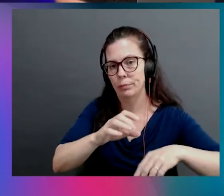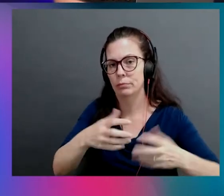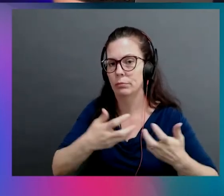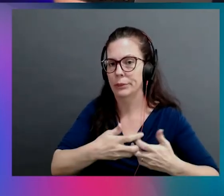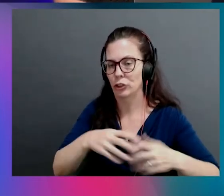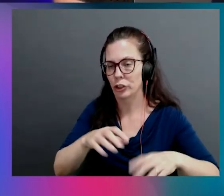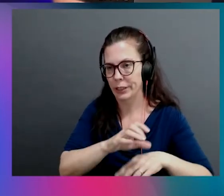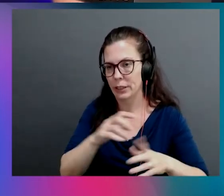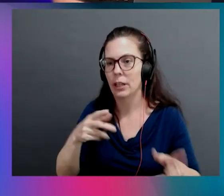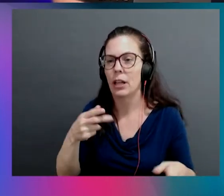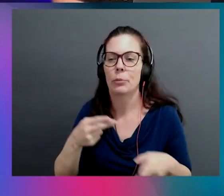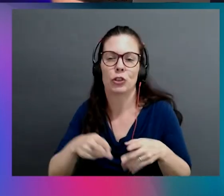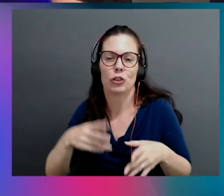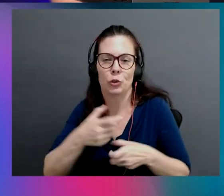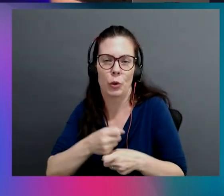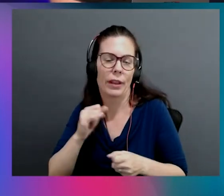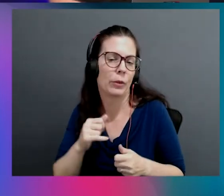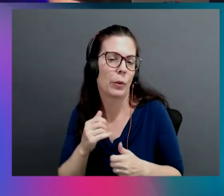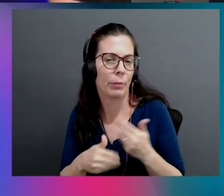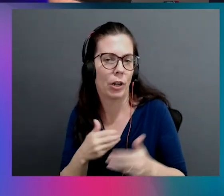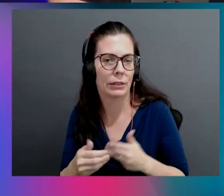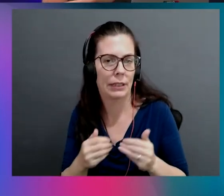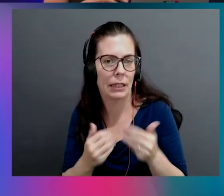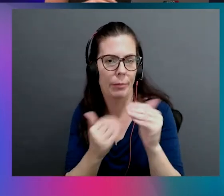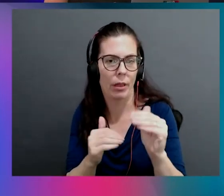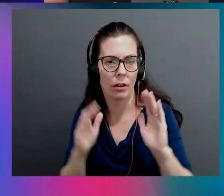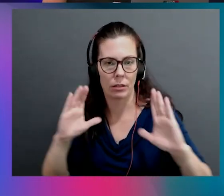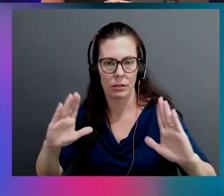why I've got this process block. I'm using